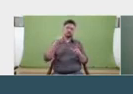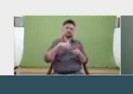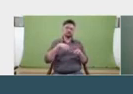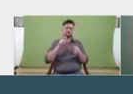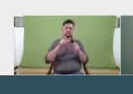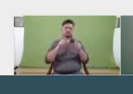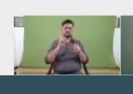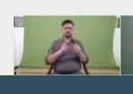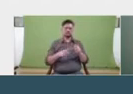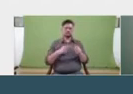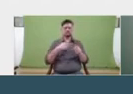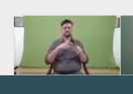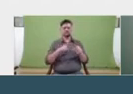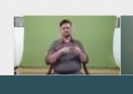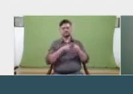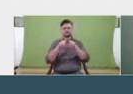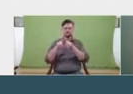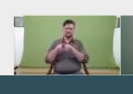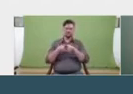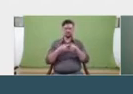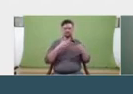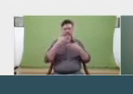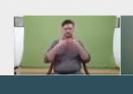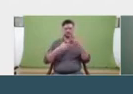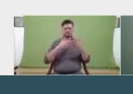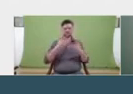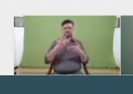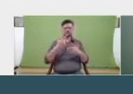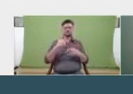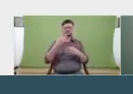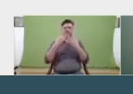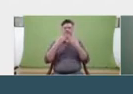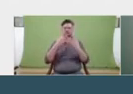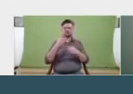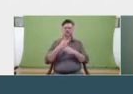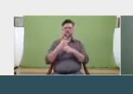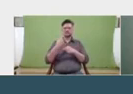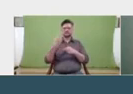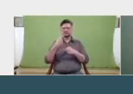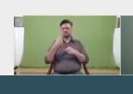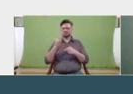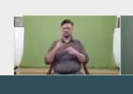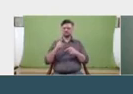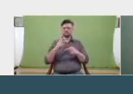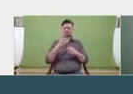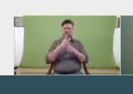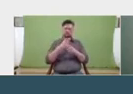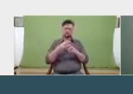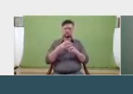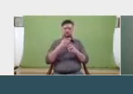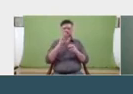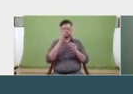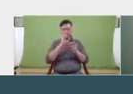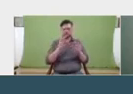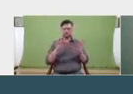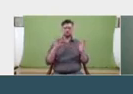when we advise school teachers to simplify things of course you have to simplify but you have to also present